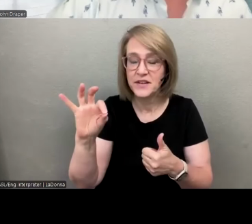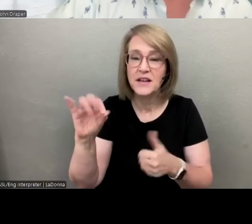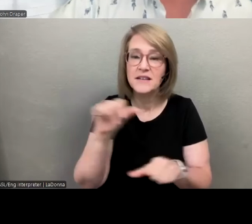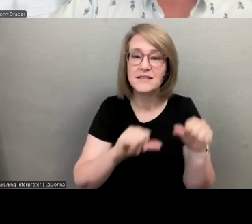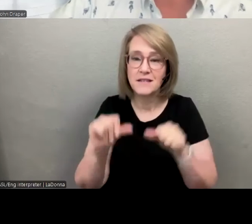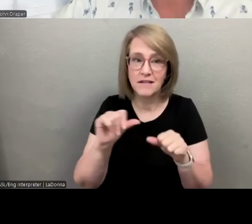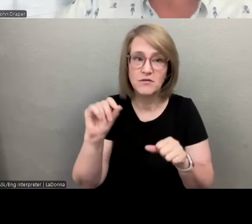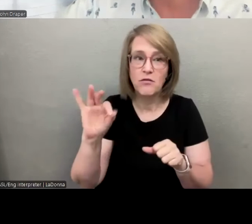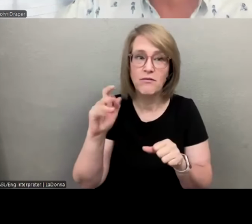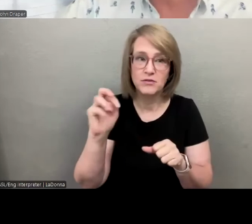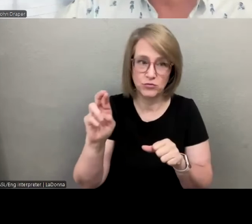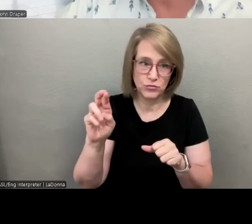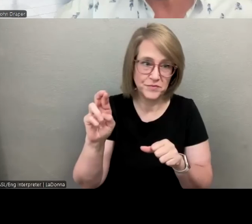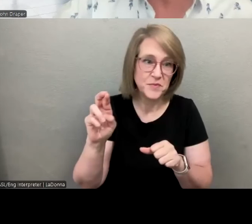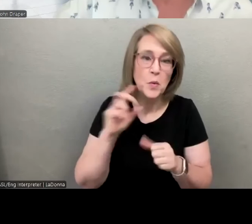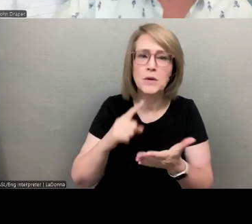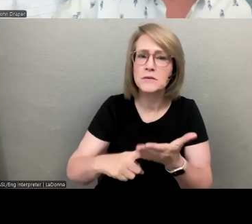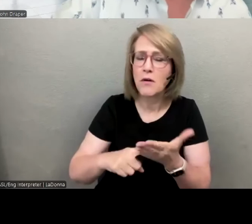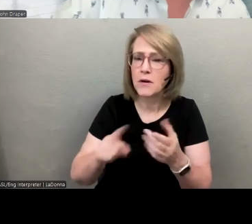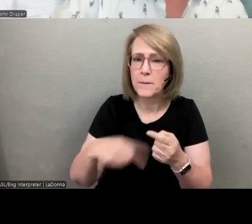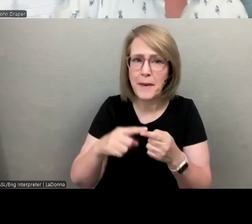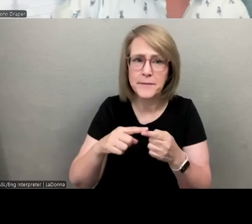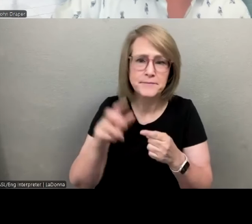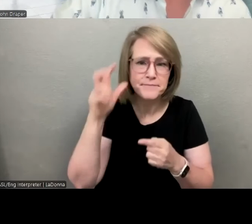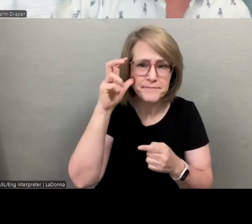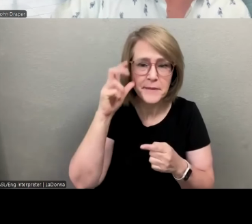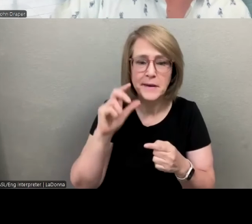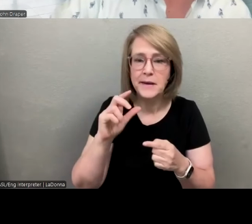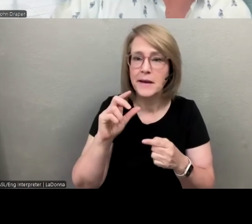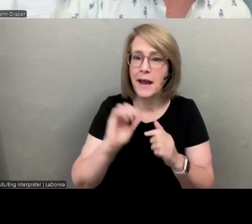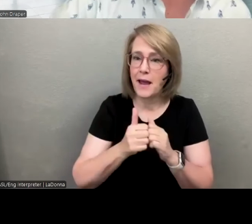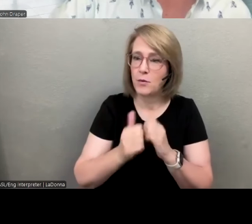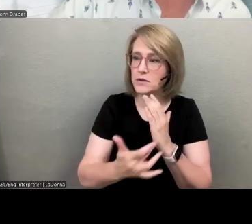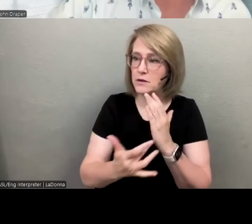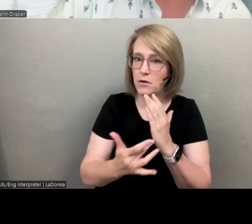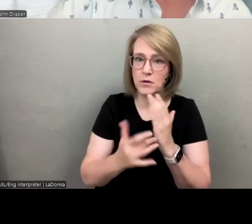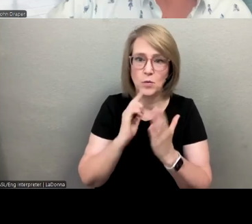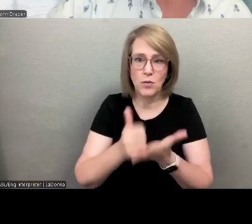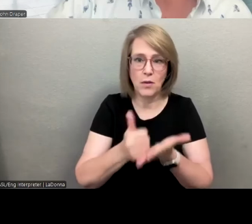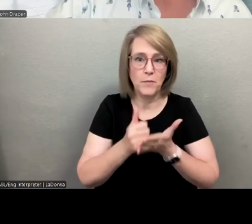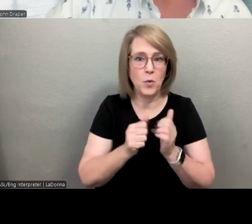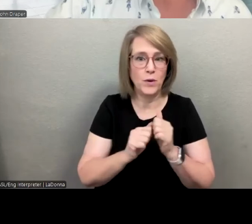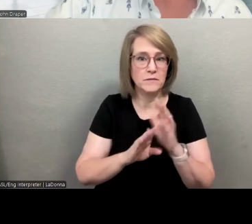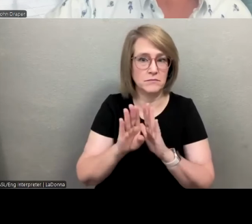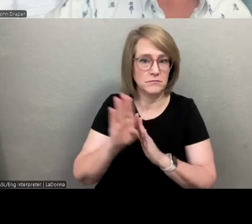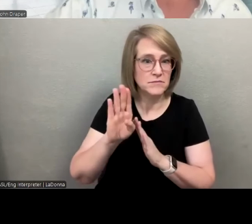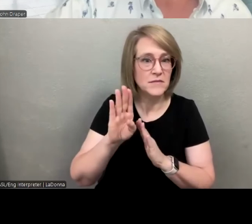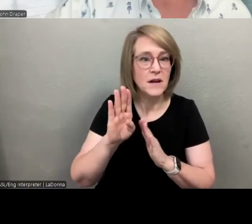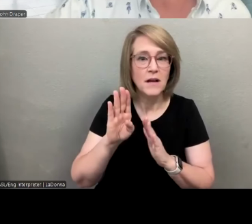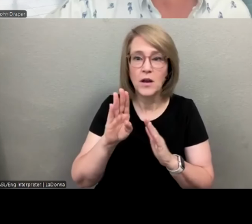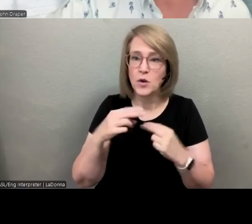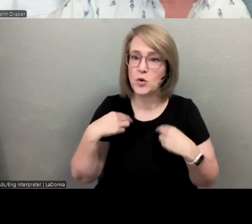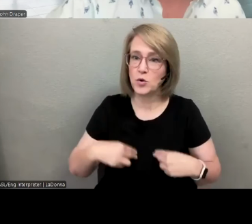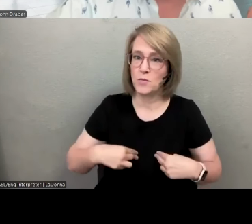going to share with us today how technology can support the development of highly skilled, empathic, and human-centered workforce in